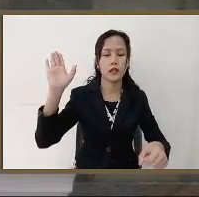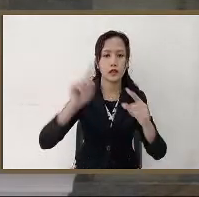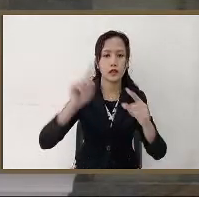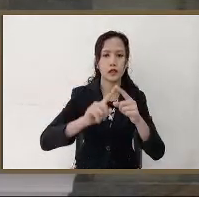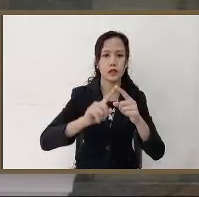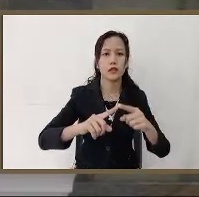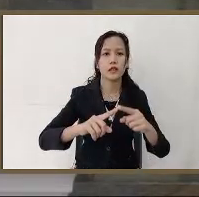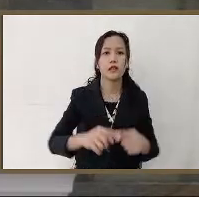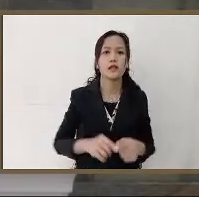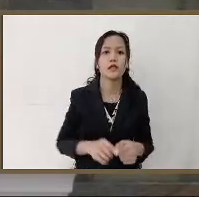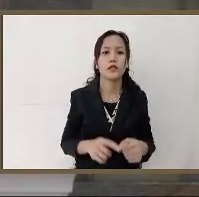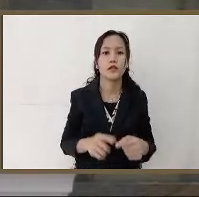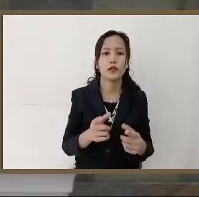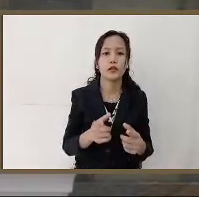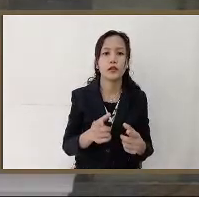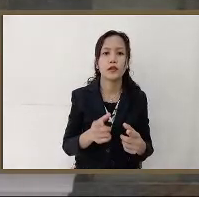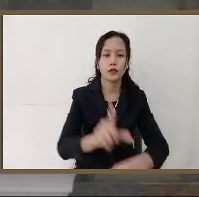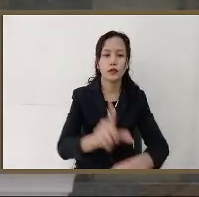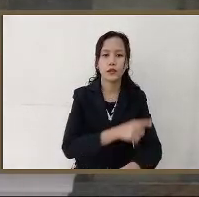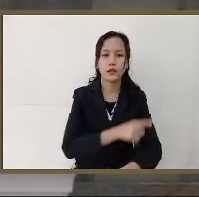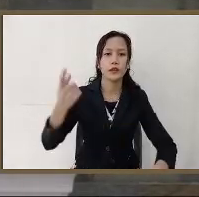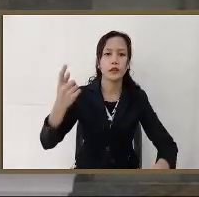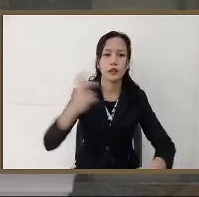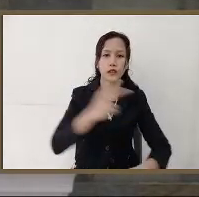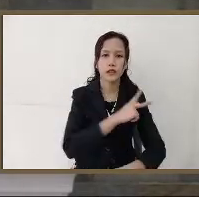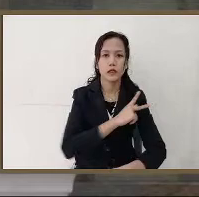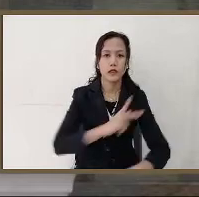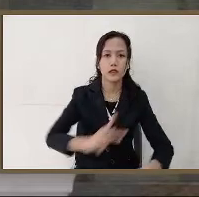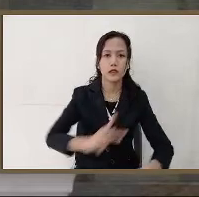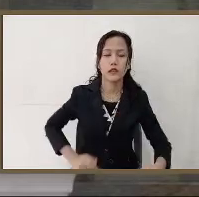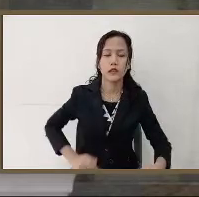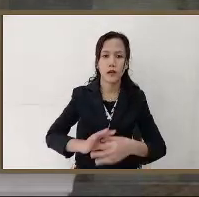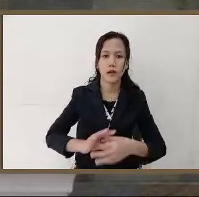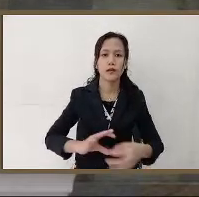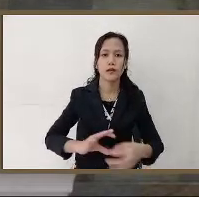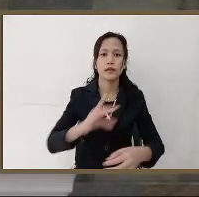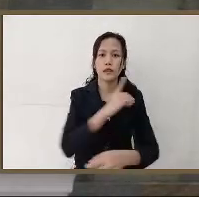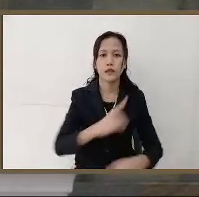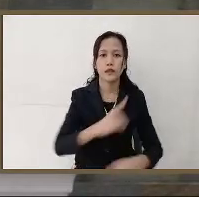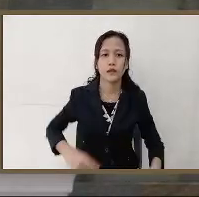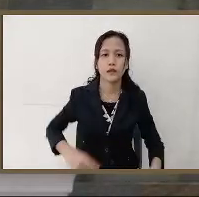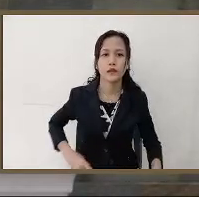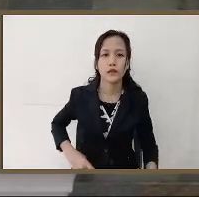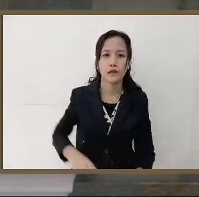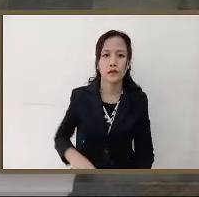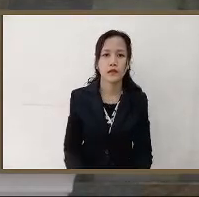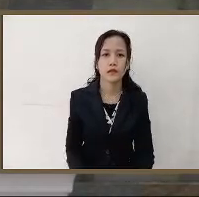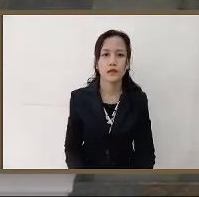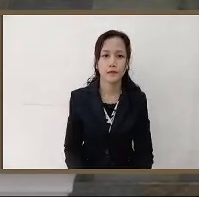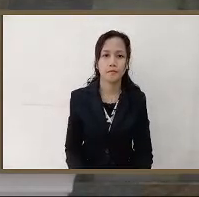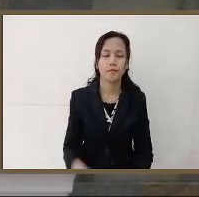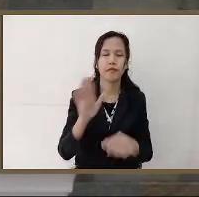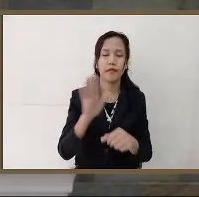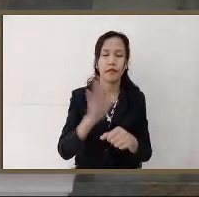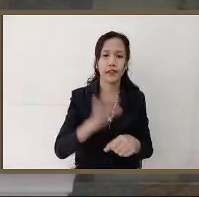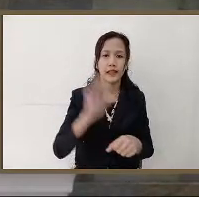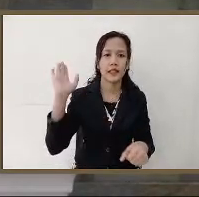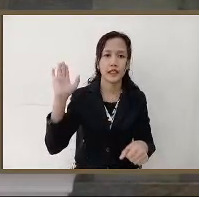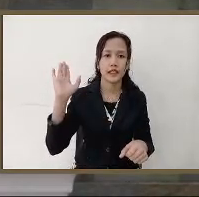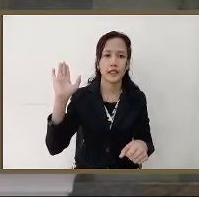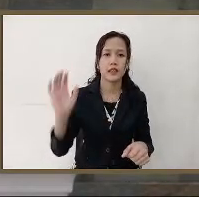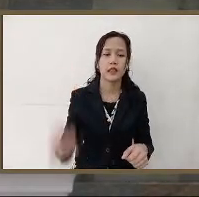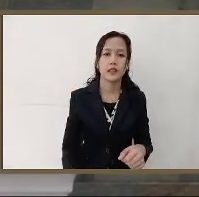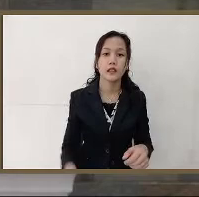kingdom of David forever. Alright? Makikita po natin sa Davidic covenant ang Panginoong Jesucristo in this